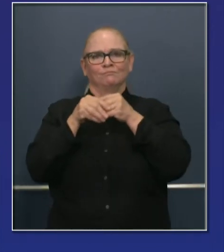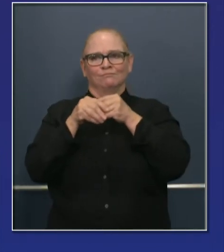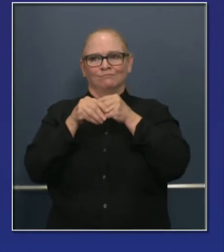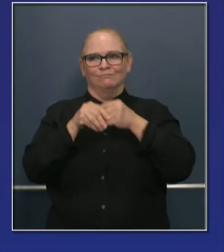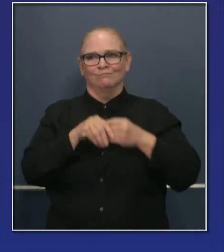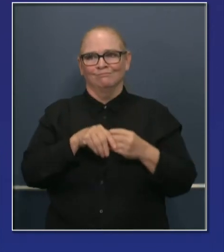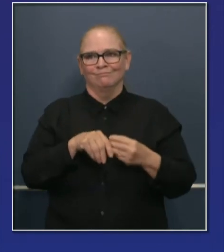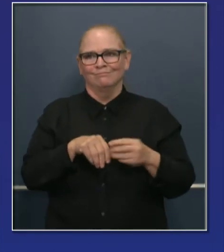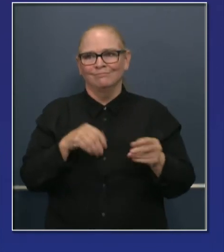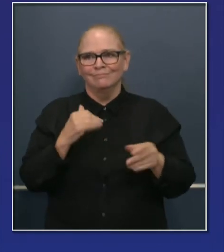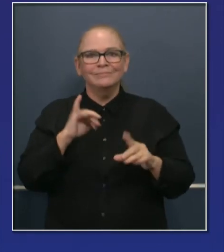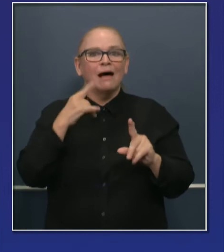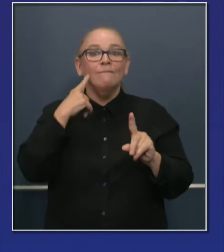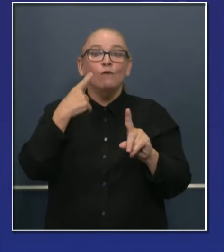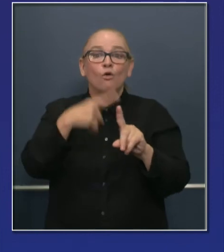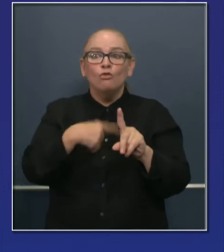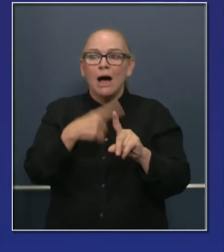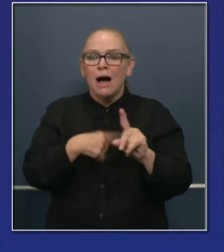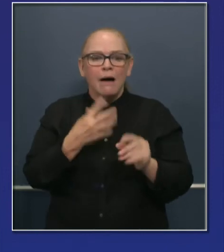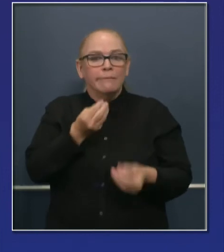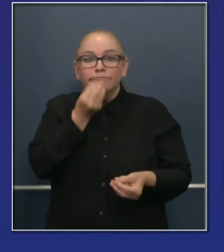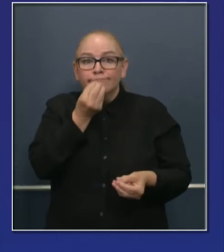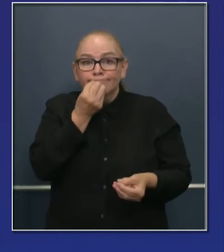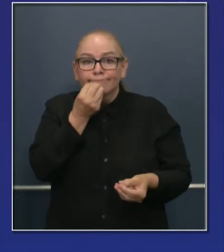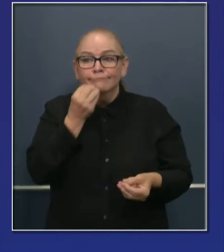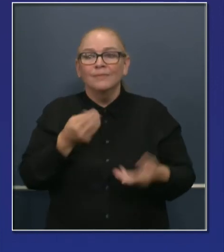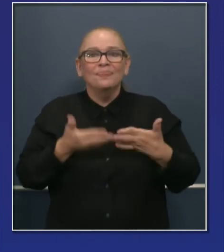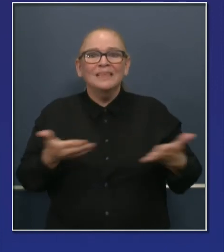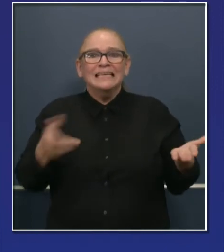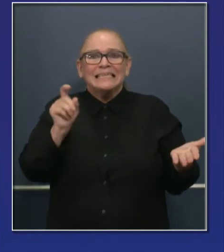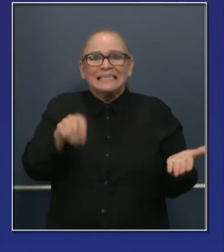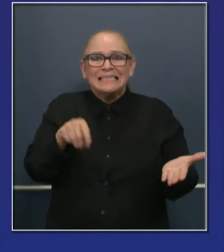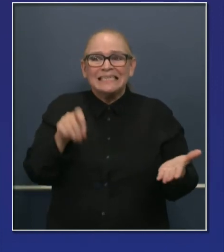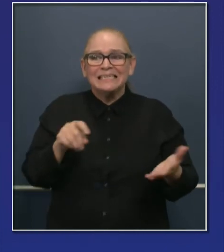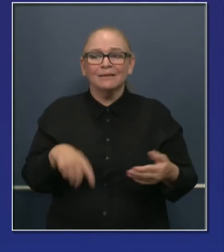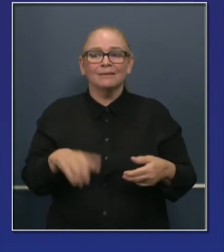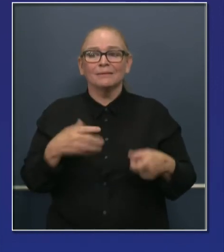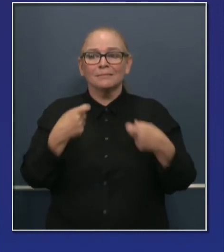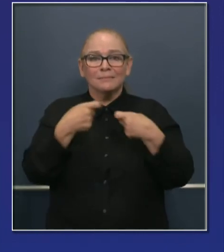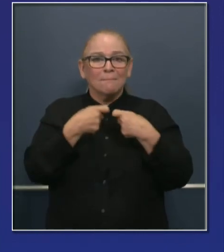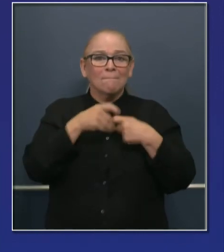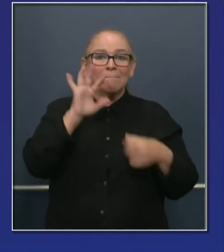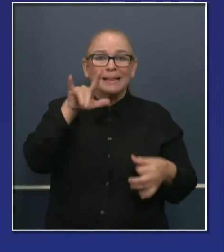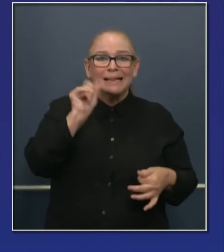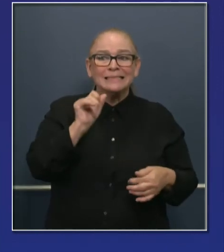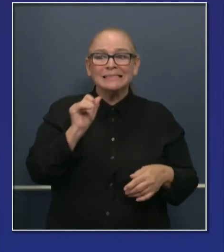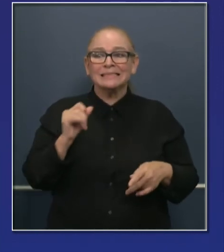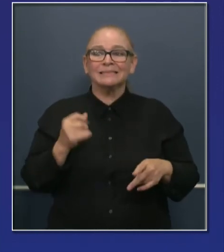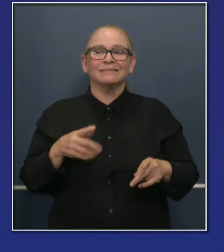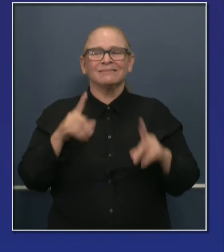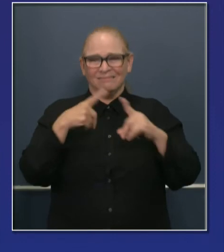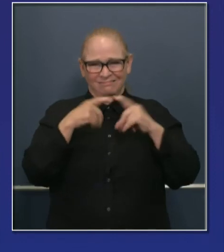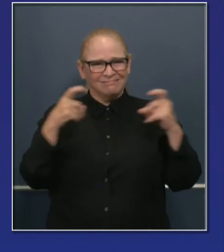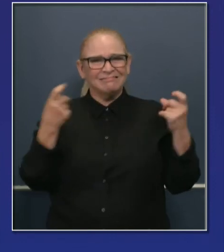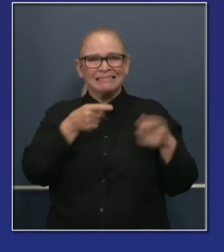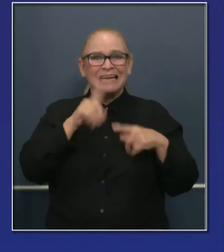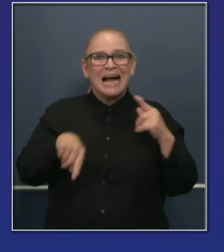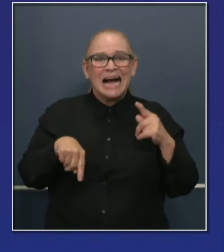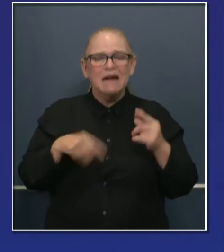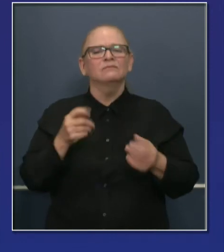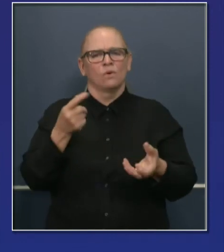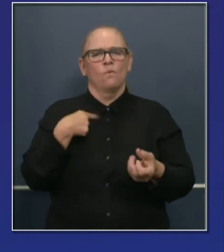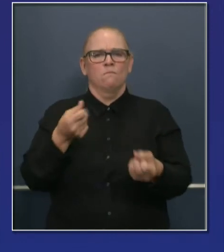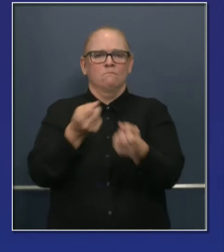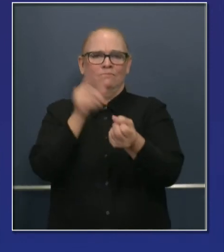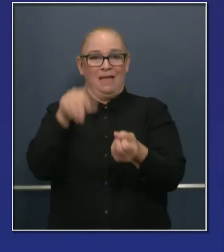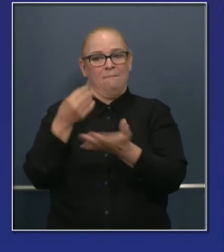helping individuals with utility bills and the like, again, focusing on the most vulnerable and the most vulnerable